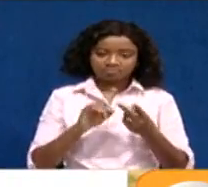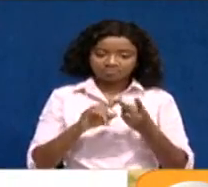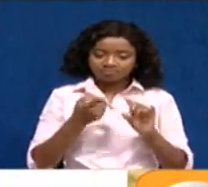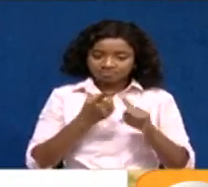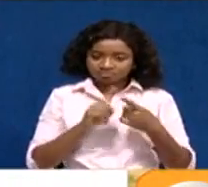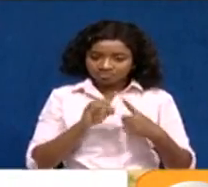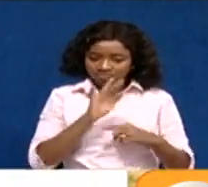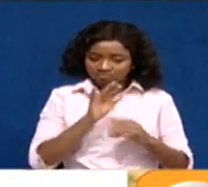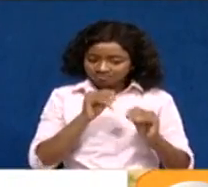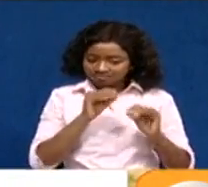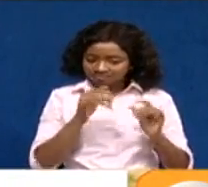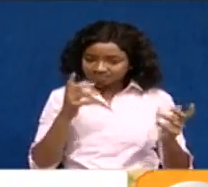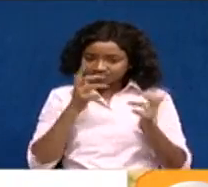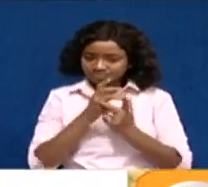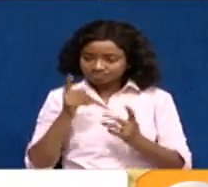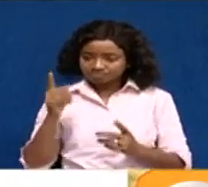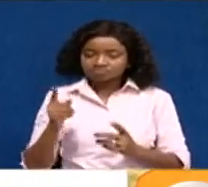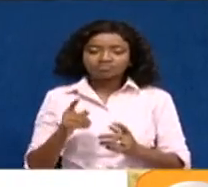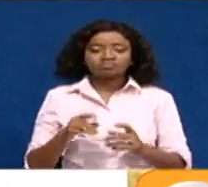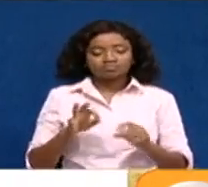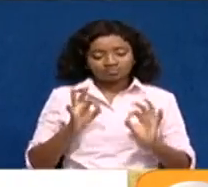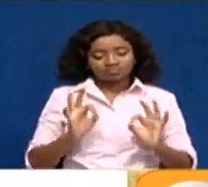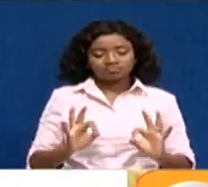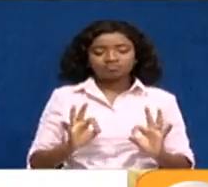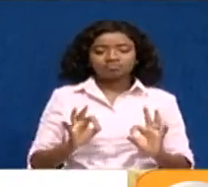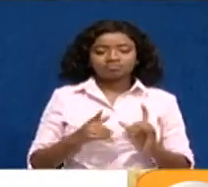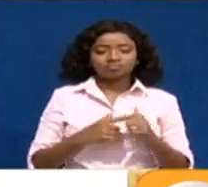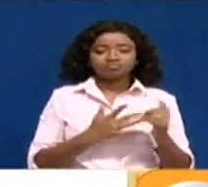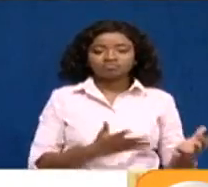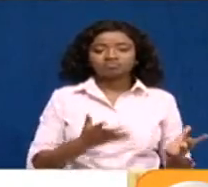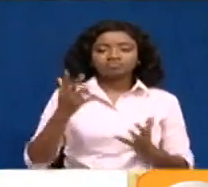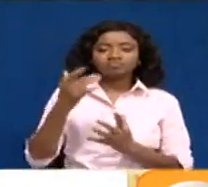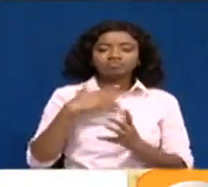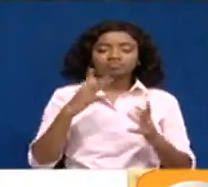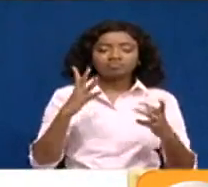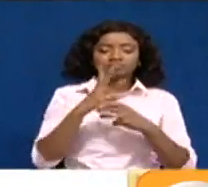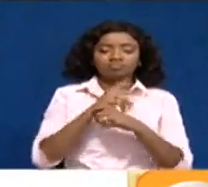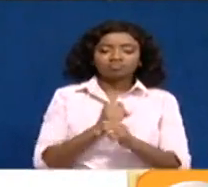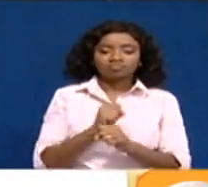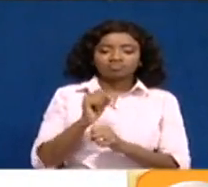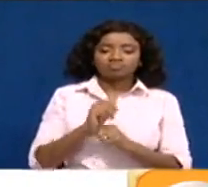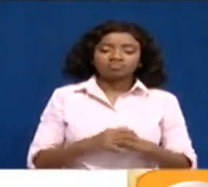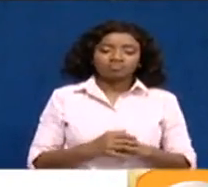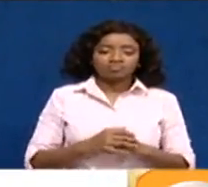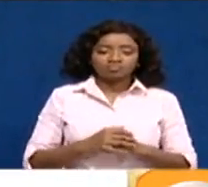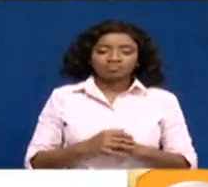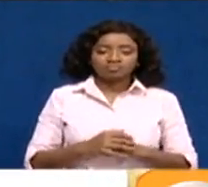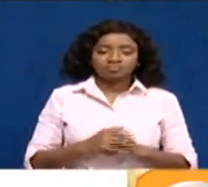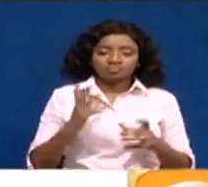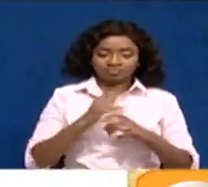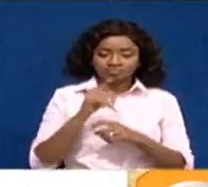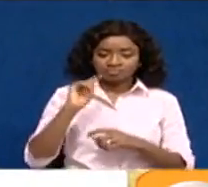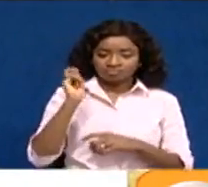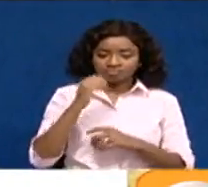standard. Na ikitocha hiyo standard, na kuna shirika la serikali inaitwa KEFIS, Kenya Plant Health Inspectorate